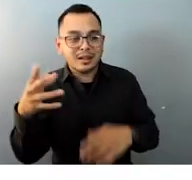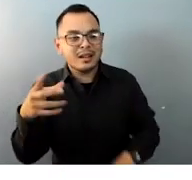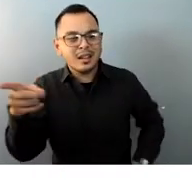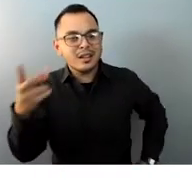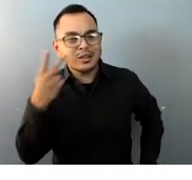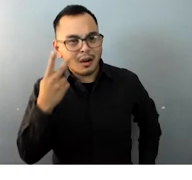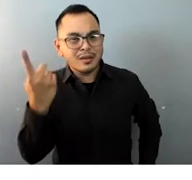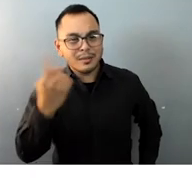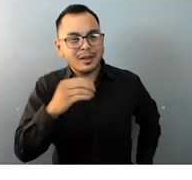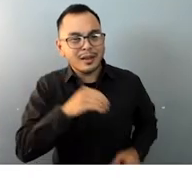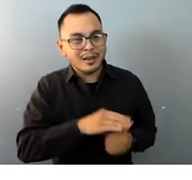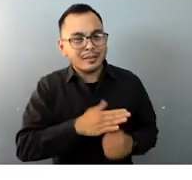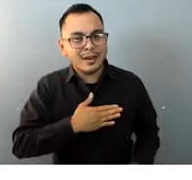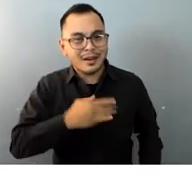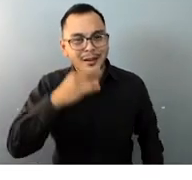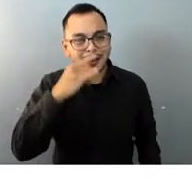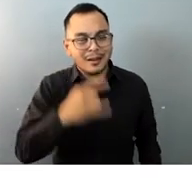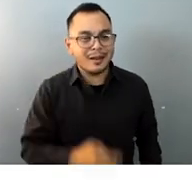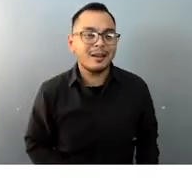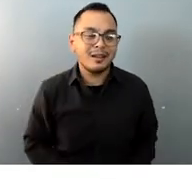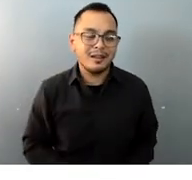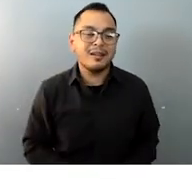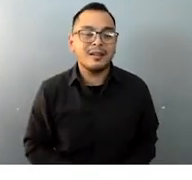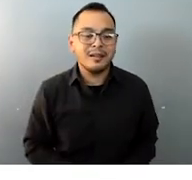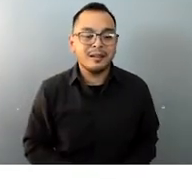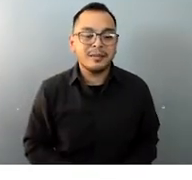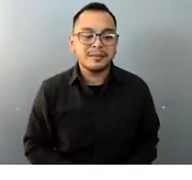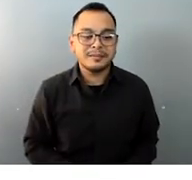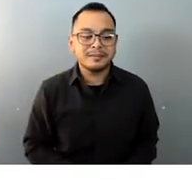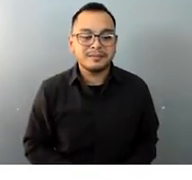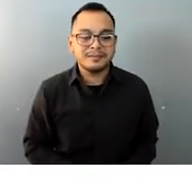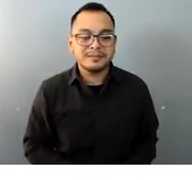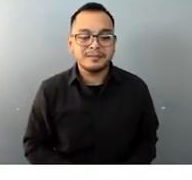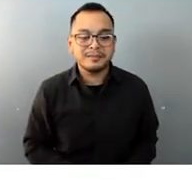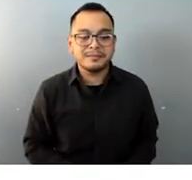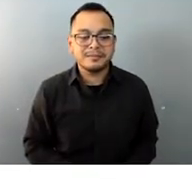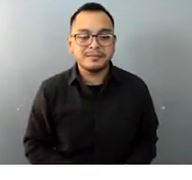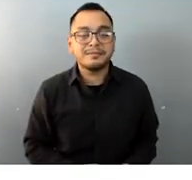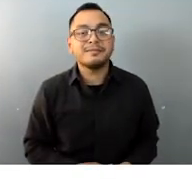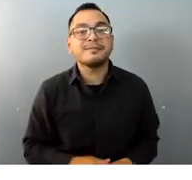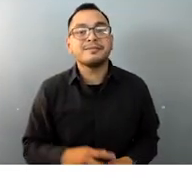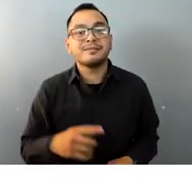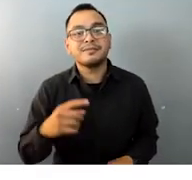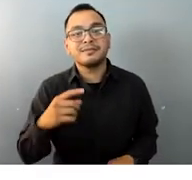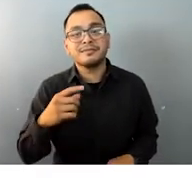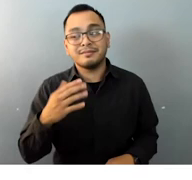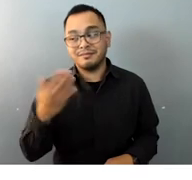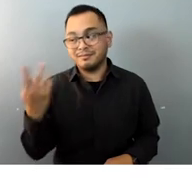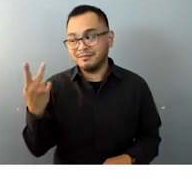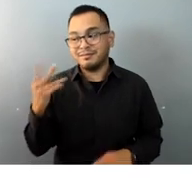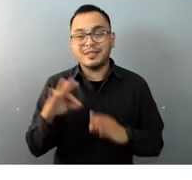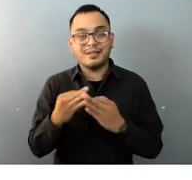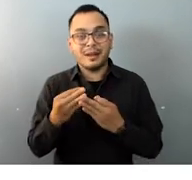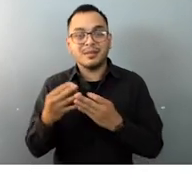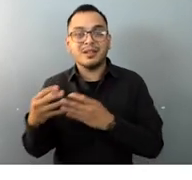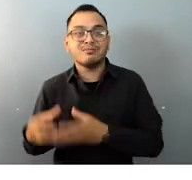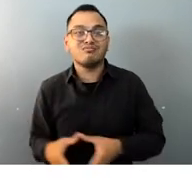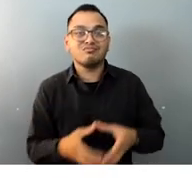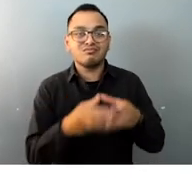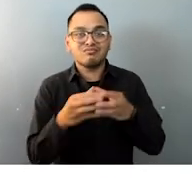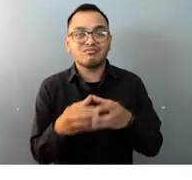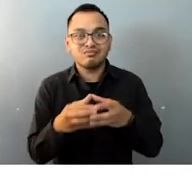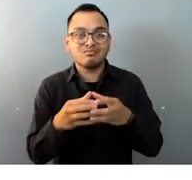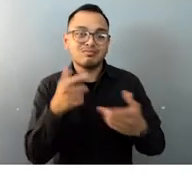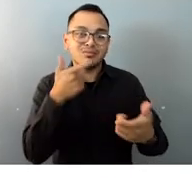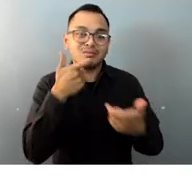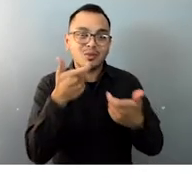was directing was like, he saw something. He saw something in this kid. And when I, you know, when I and the rest of the family